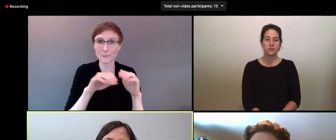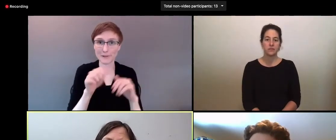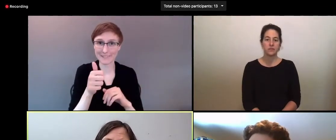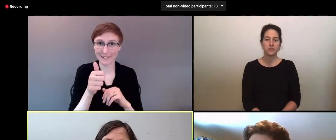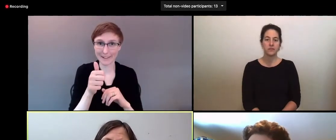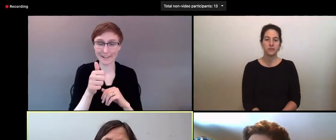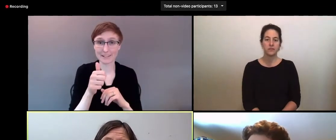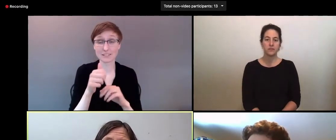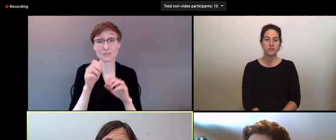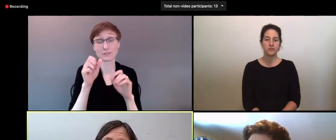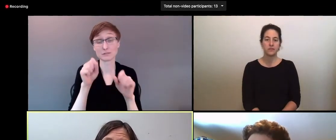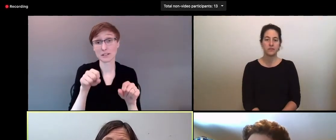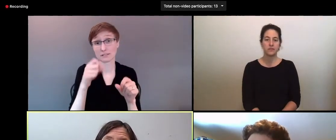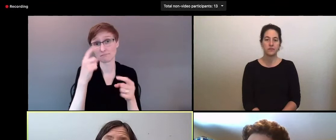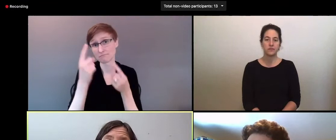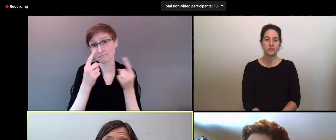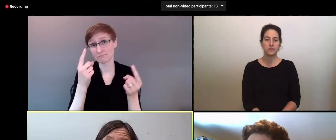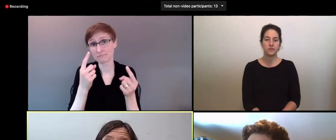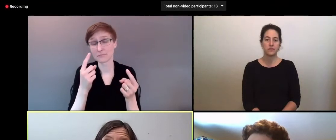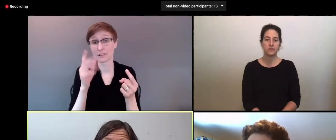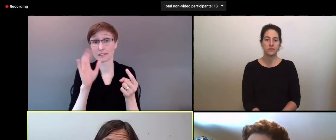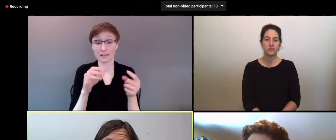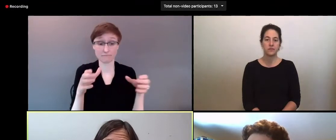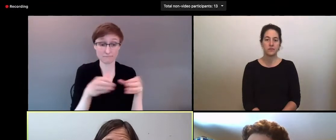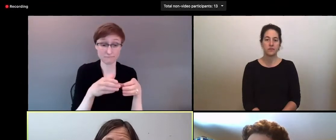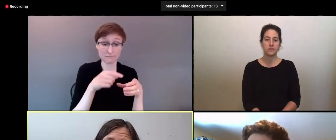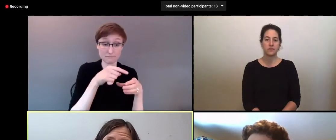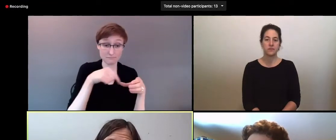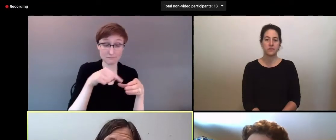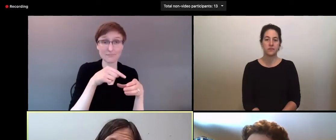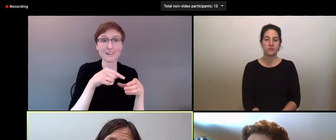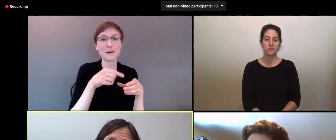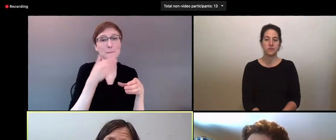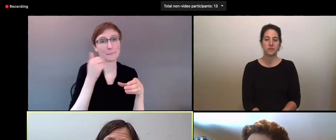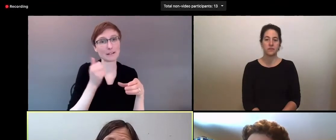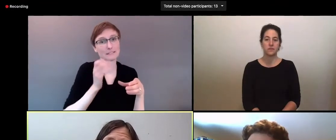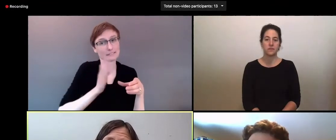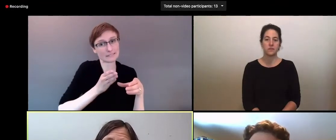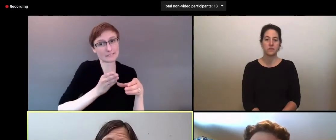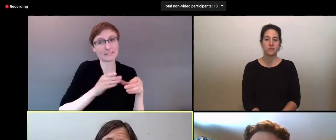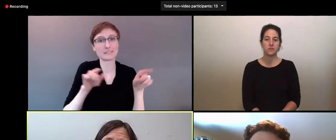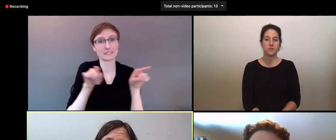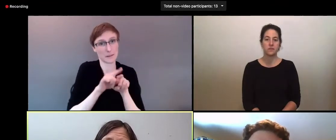social circle or a gathering, again, the same people is the safest way to go.